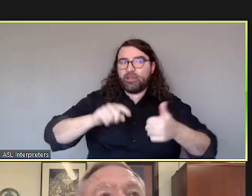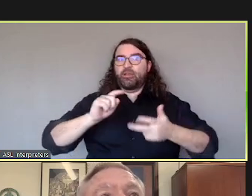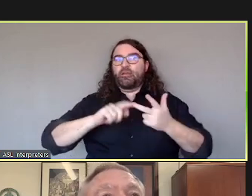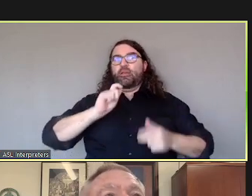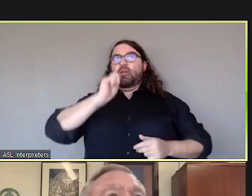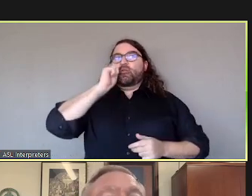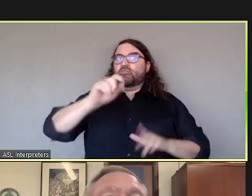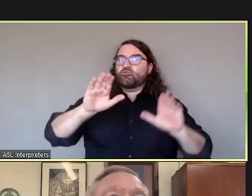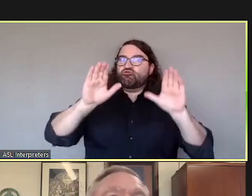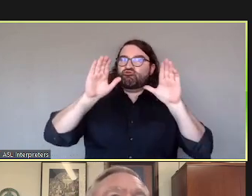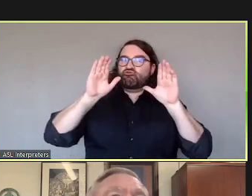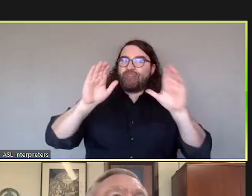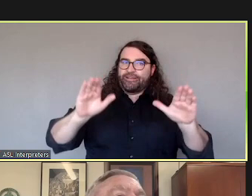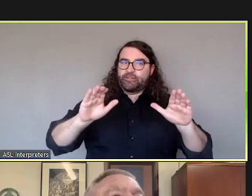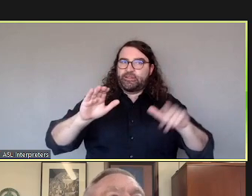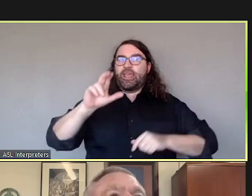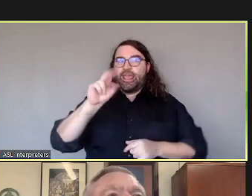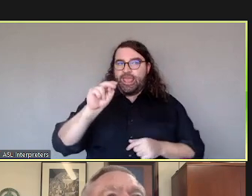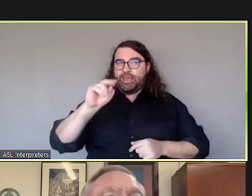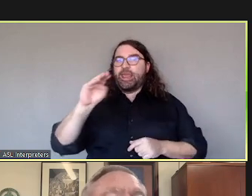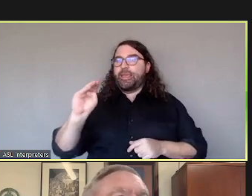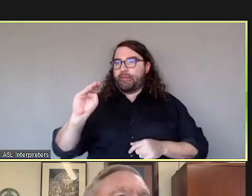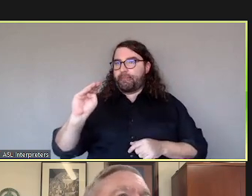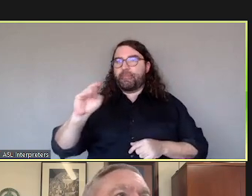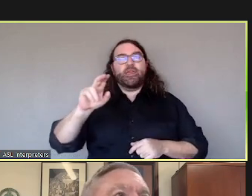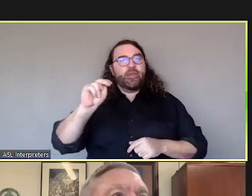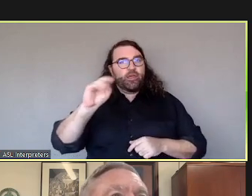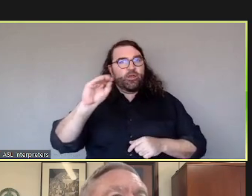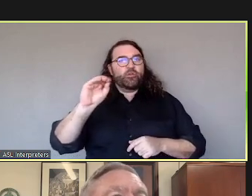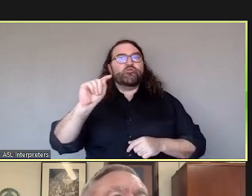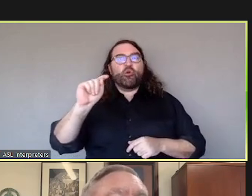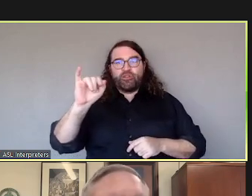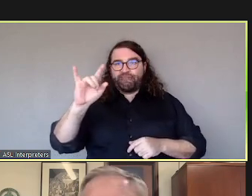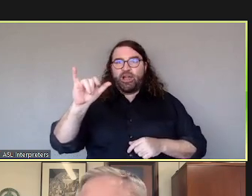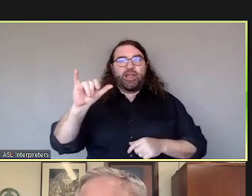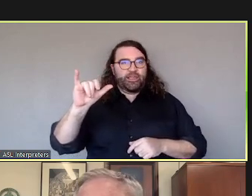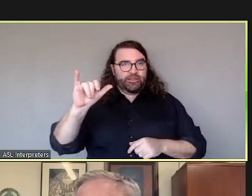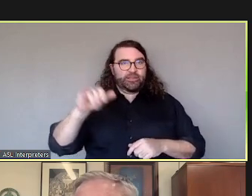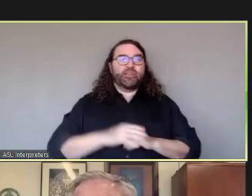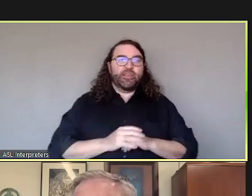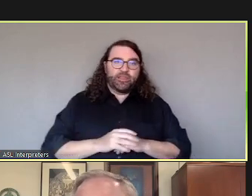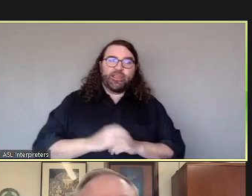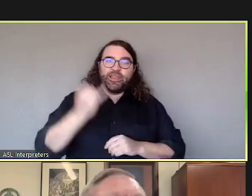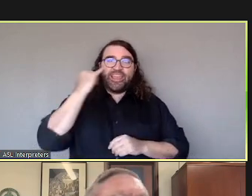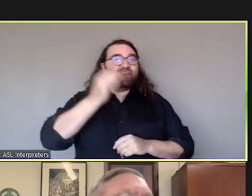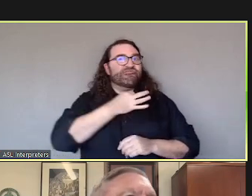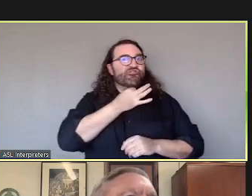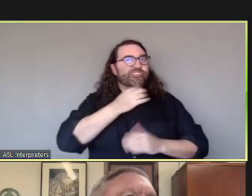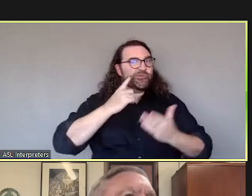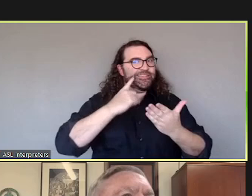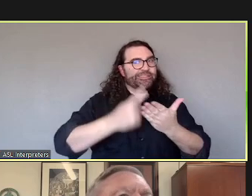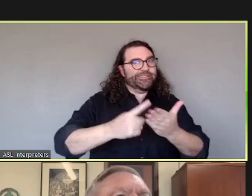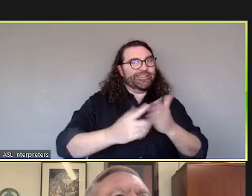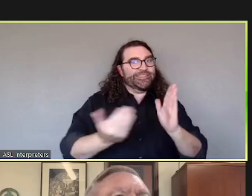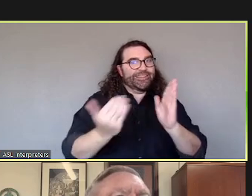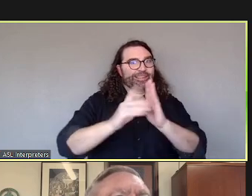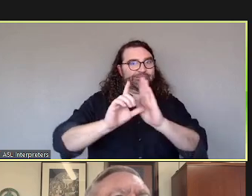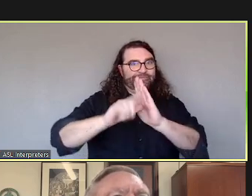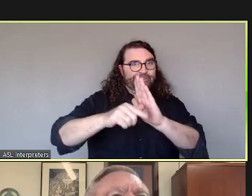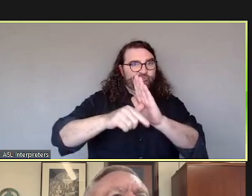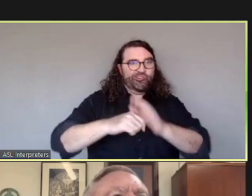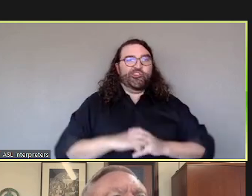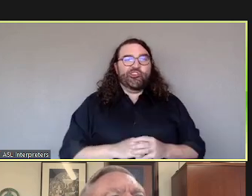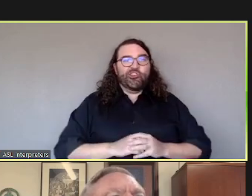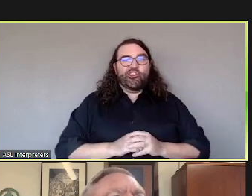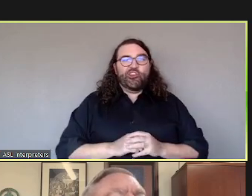tools you could possibly have. And if you want, we can talk more about that in the future. Also want to mention the New Mexico